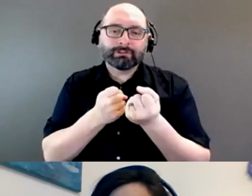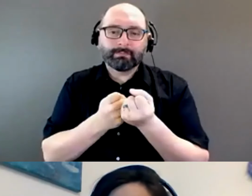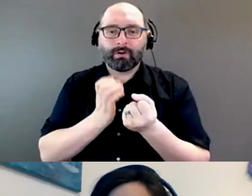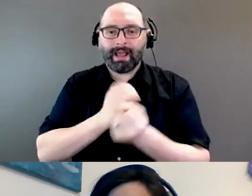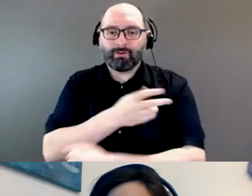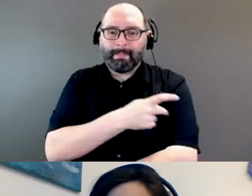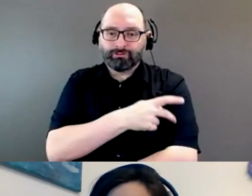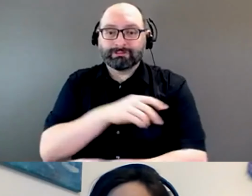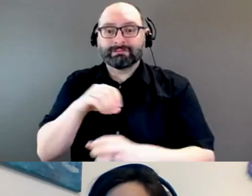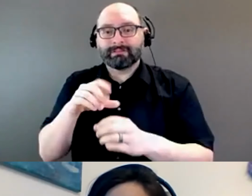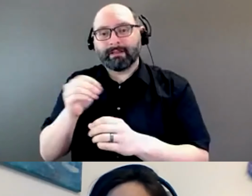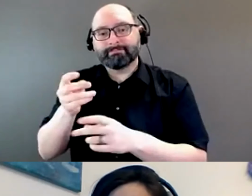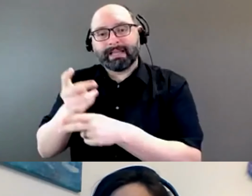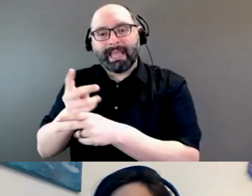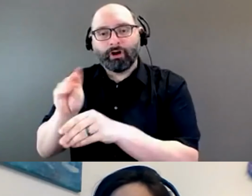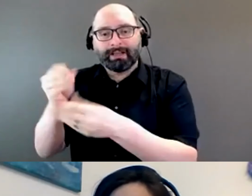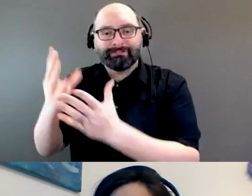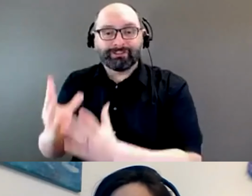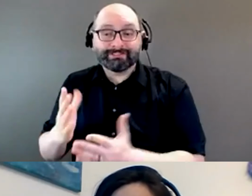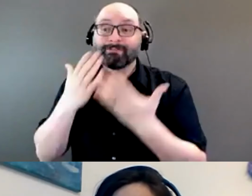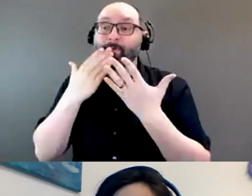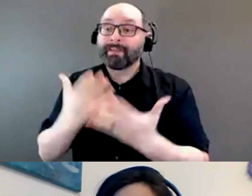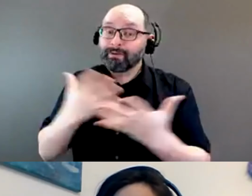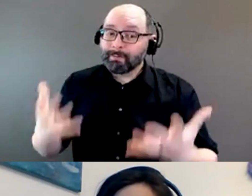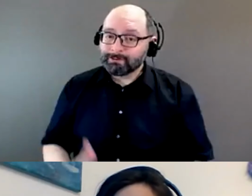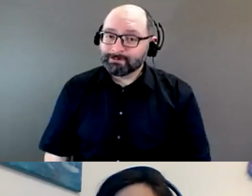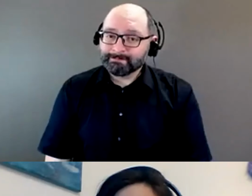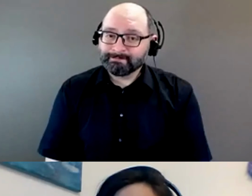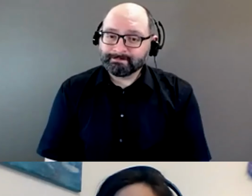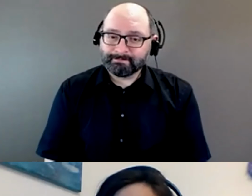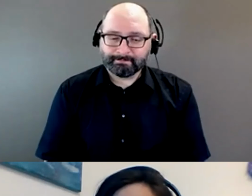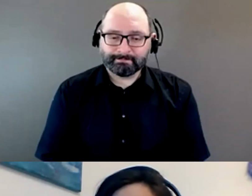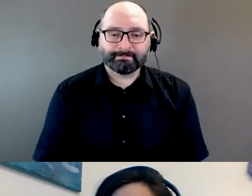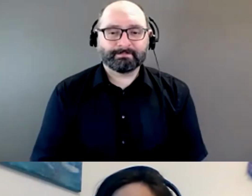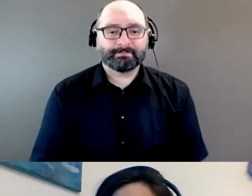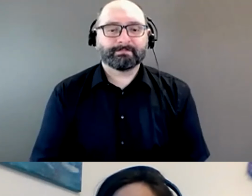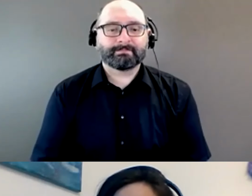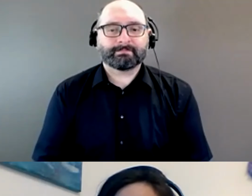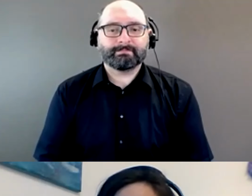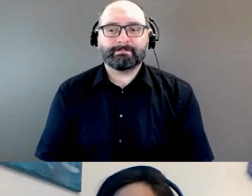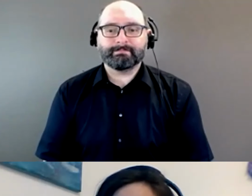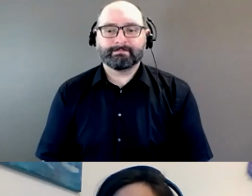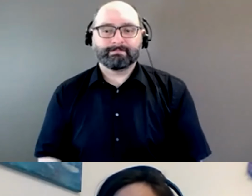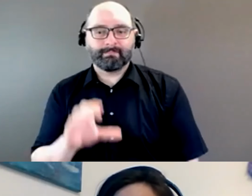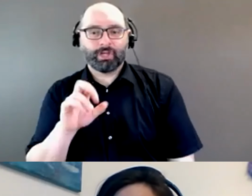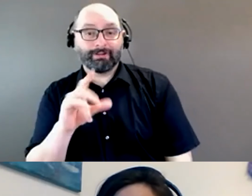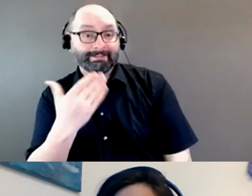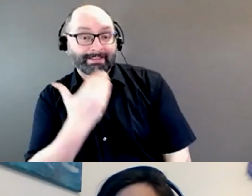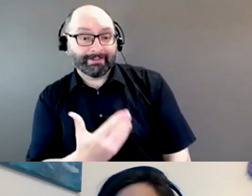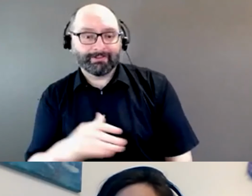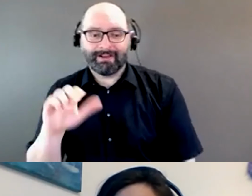and our caregivers. So thank you very much. Thank you. Yeah.